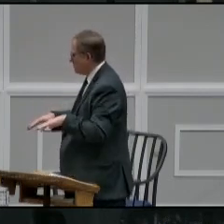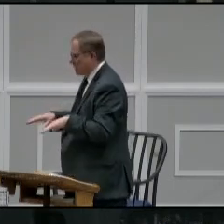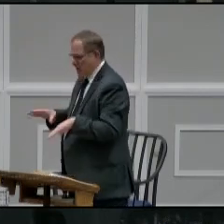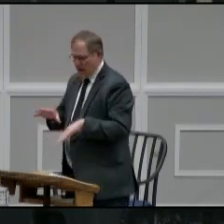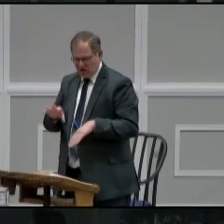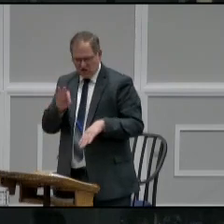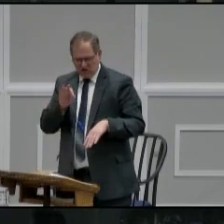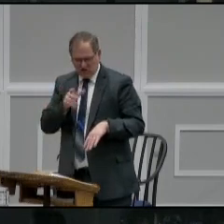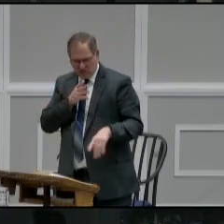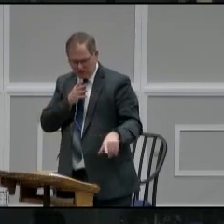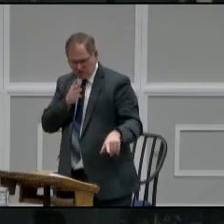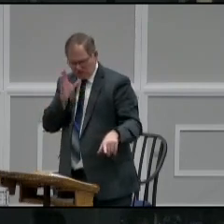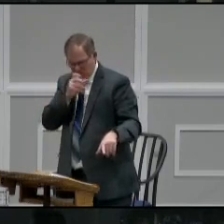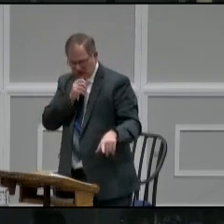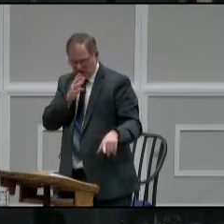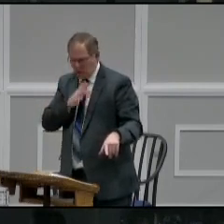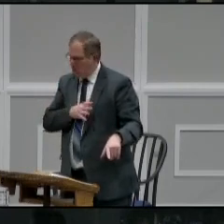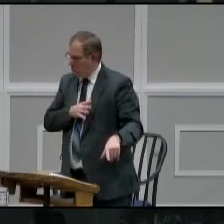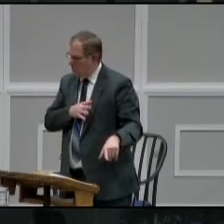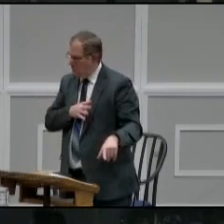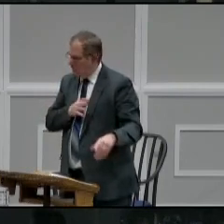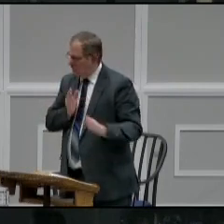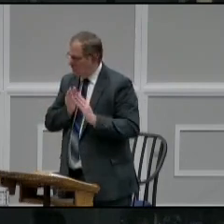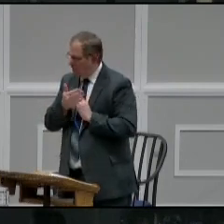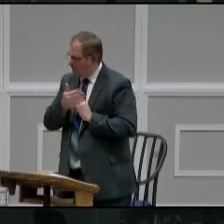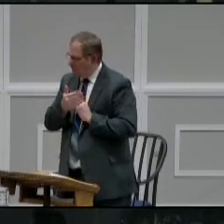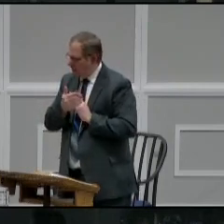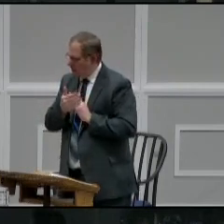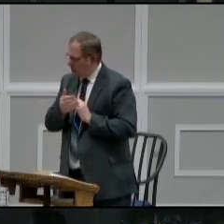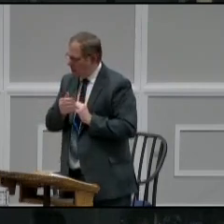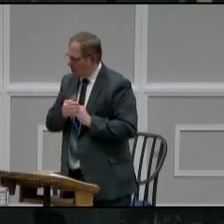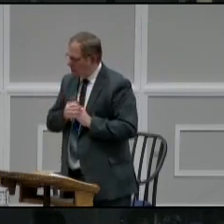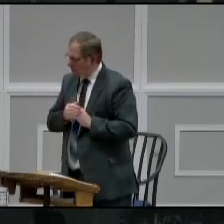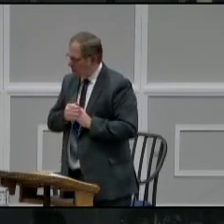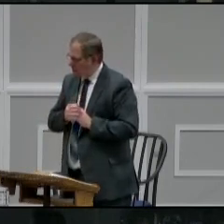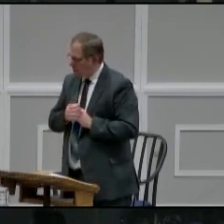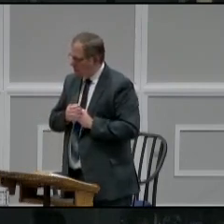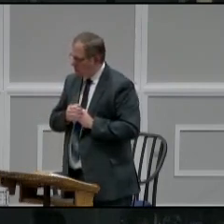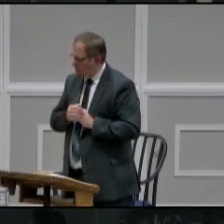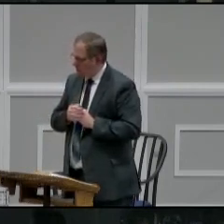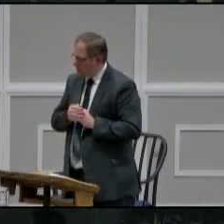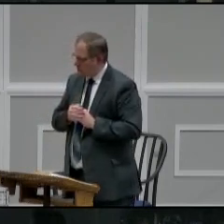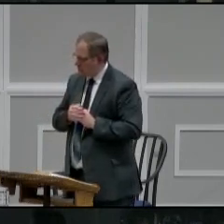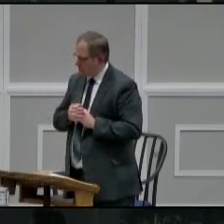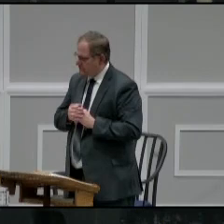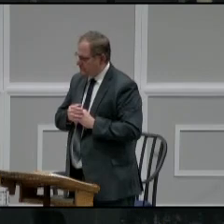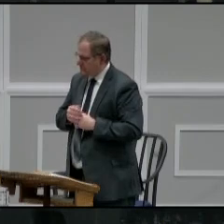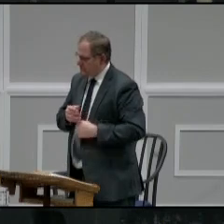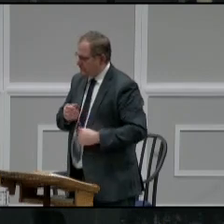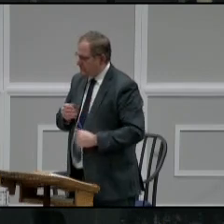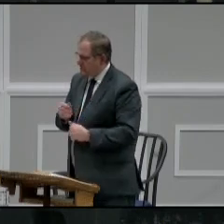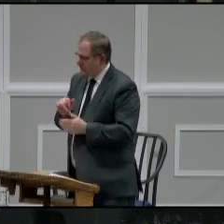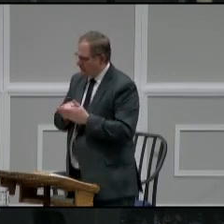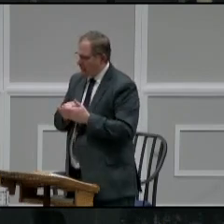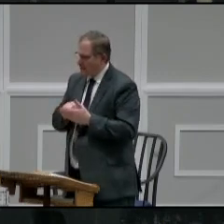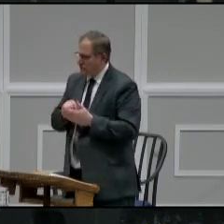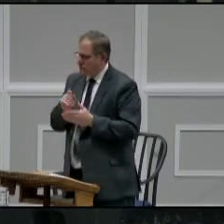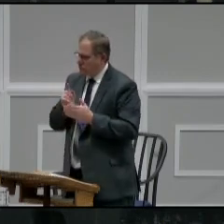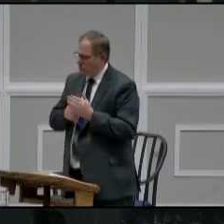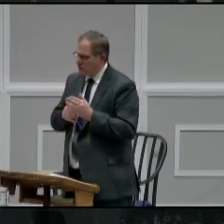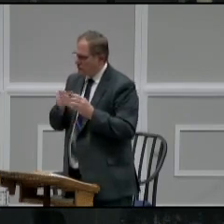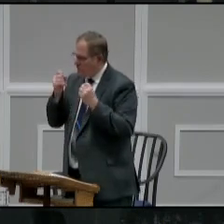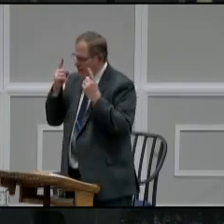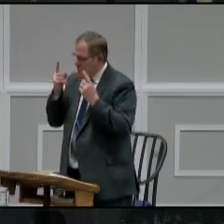Israel was willing to pay. They didn't ask Aaron how much. They just said, sure, buddy, here you go. And you'll be amazed at what you're willing to throw